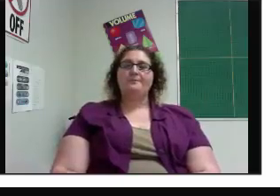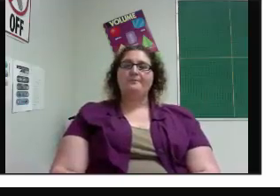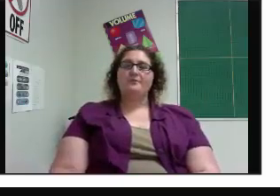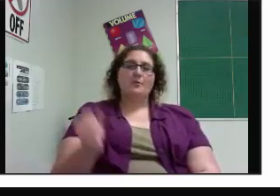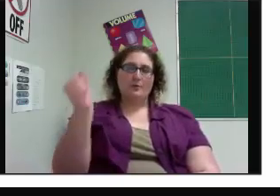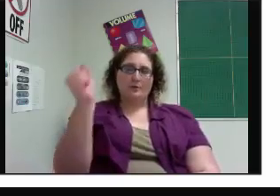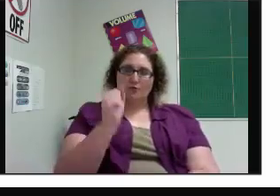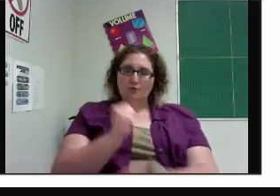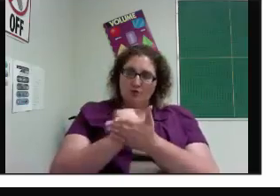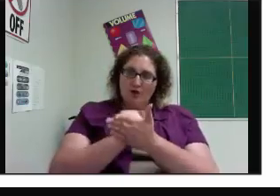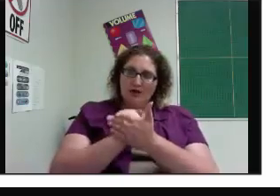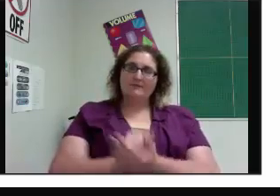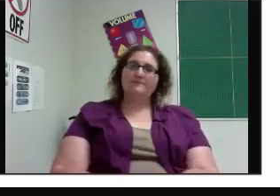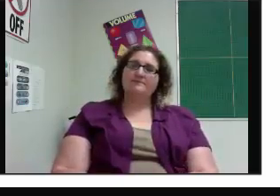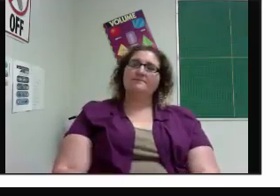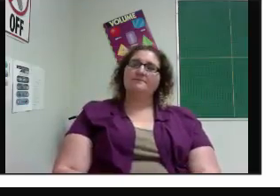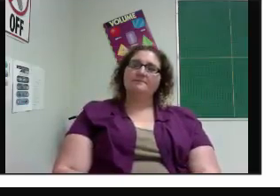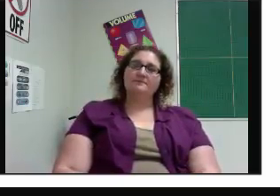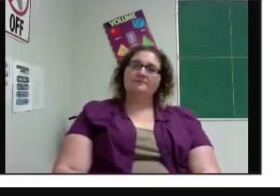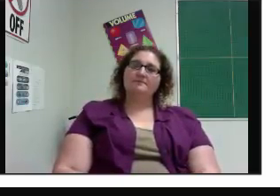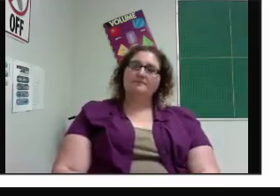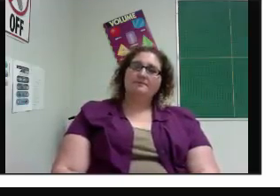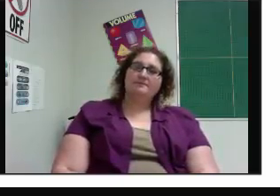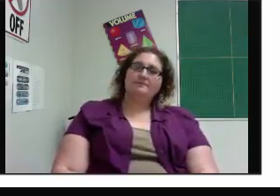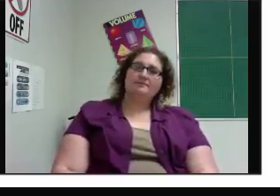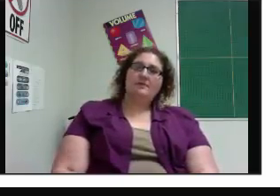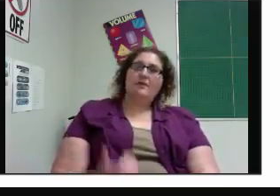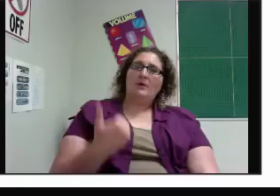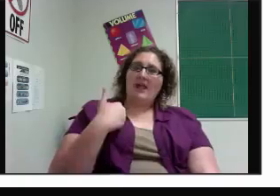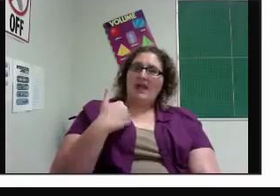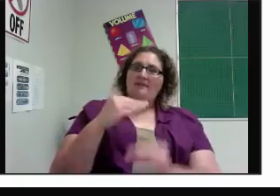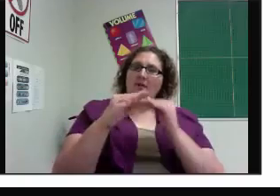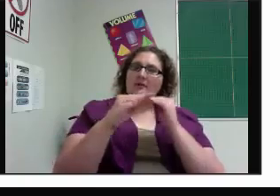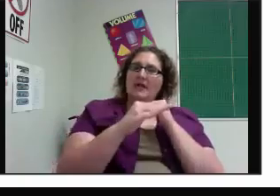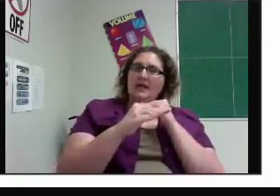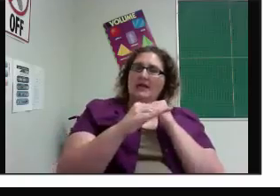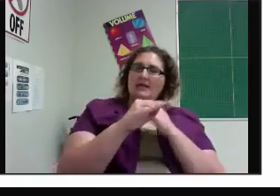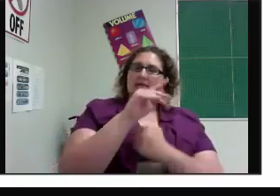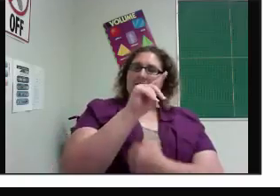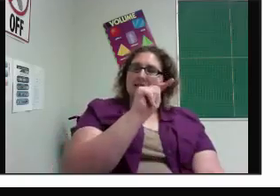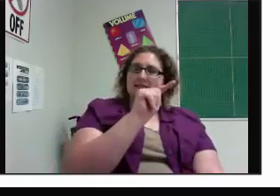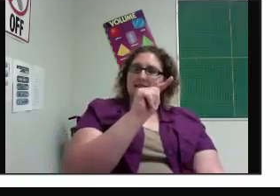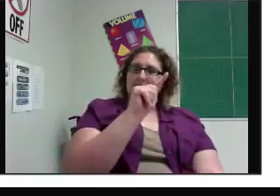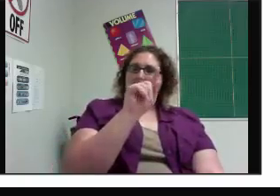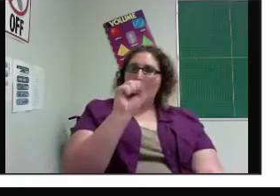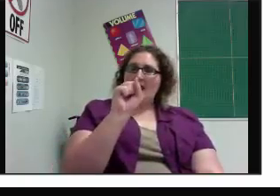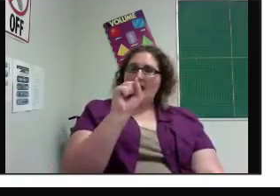And we have plane TSR, so TSR,